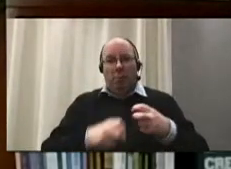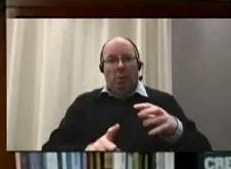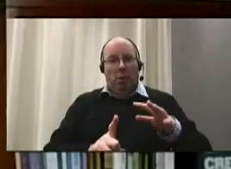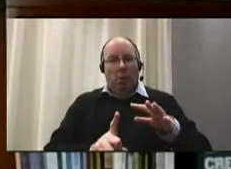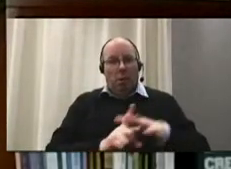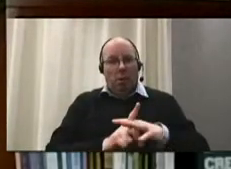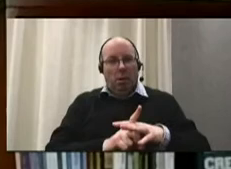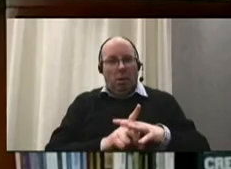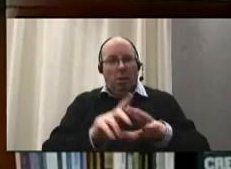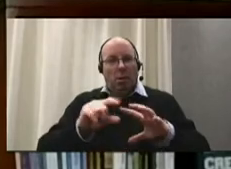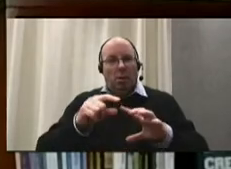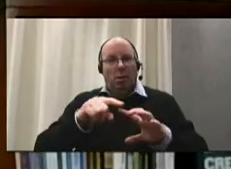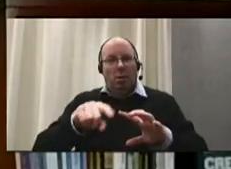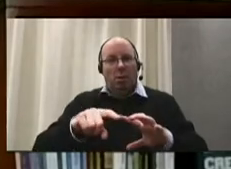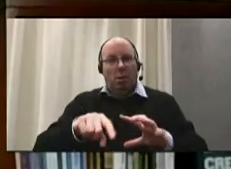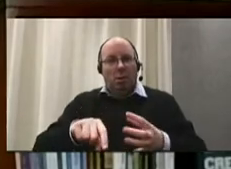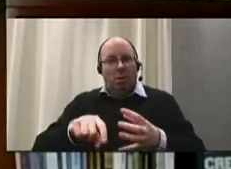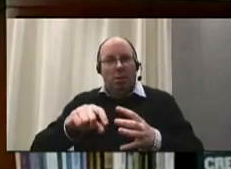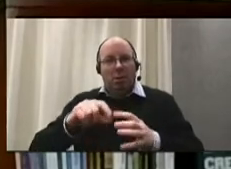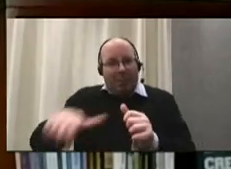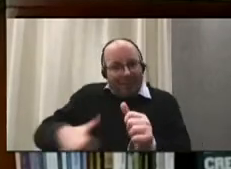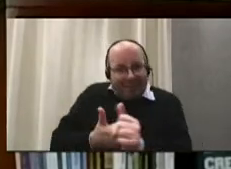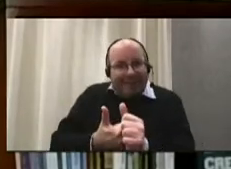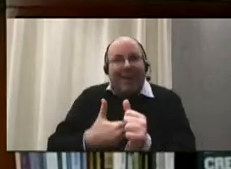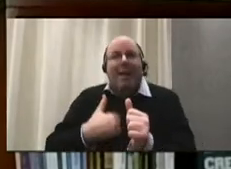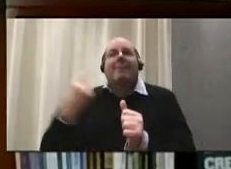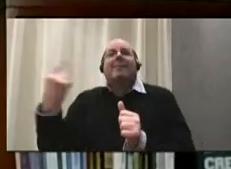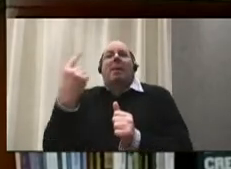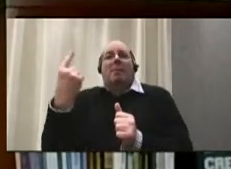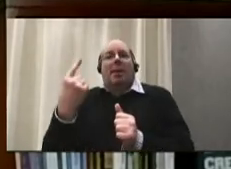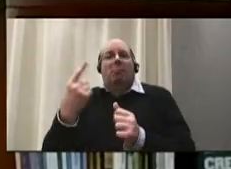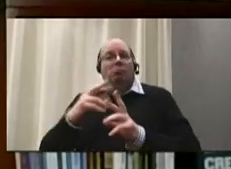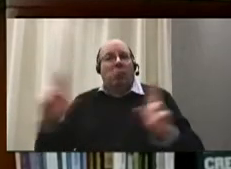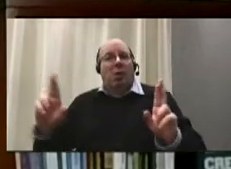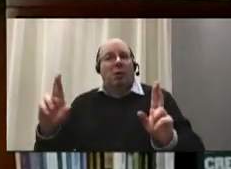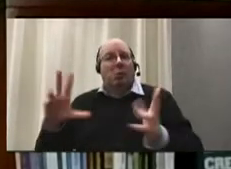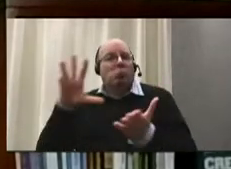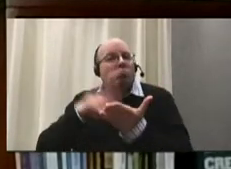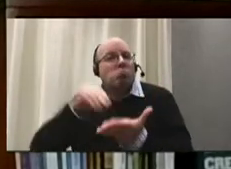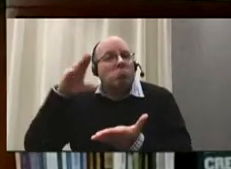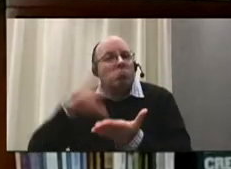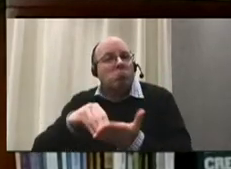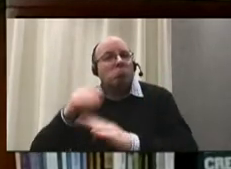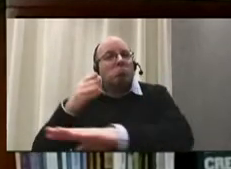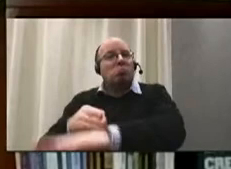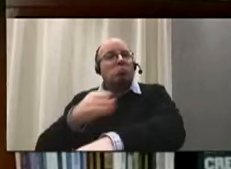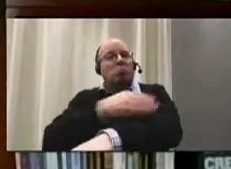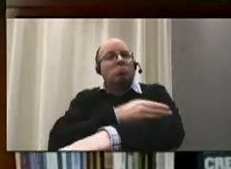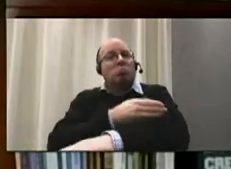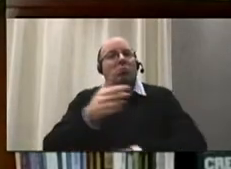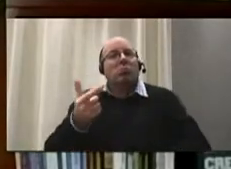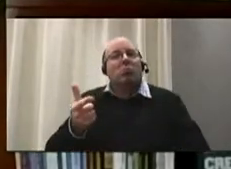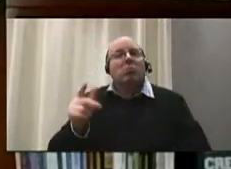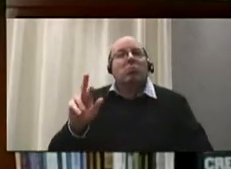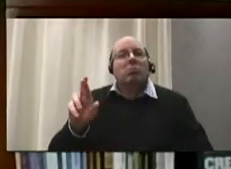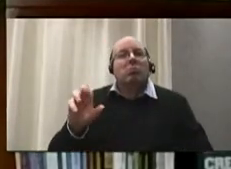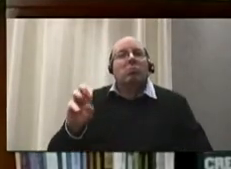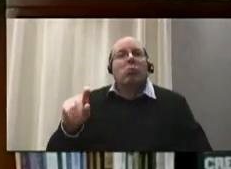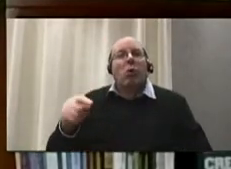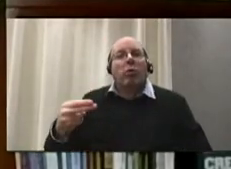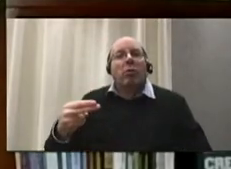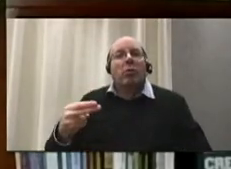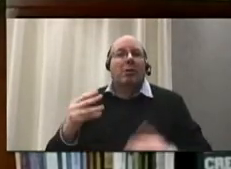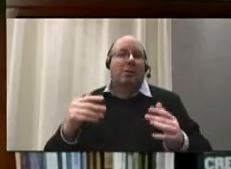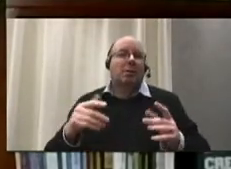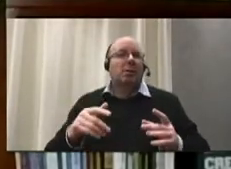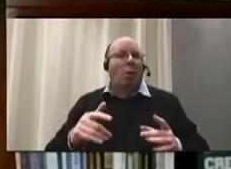believe that in the circumstances of our young people, because, you know, not that we can't grow as adults, we do grow. I grow every day, I try